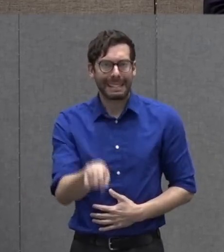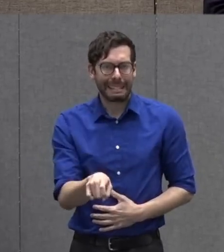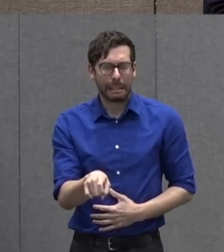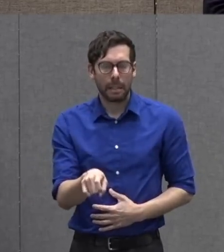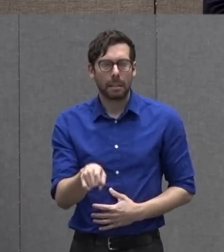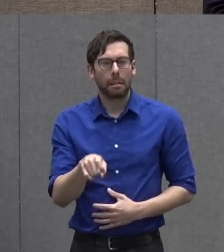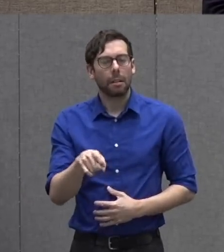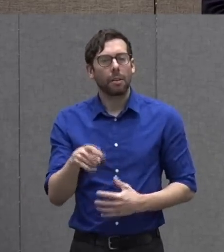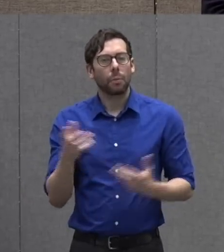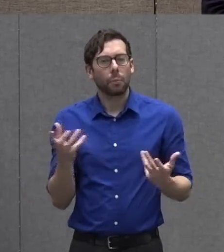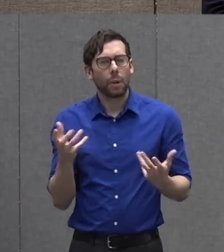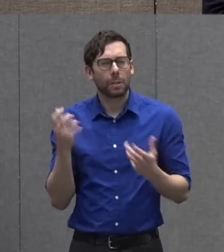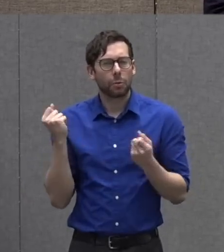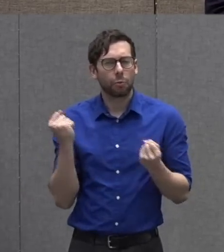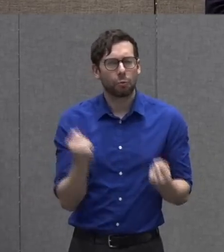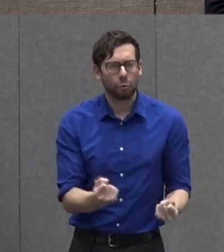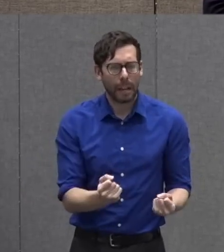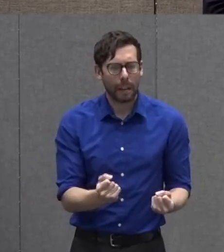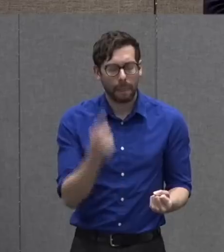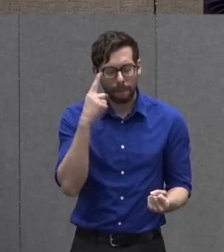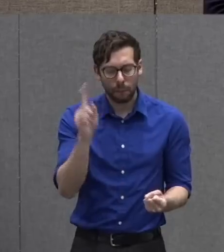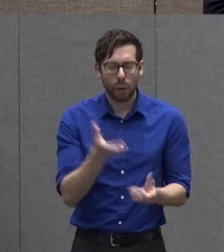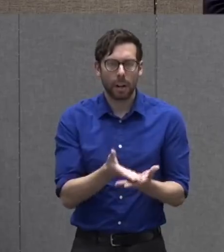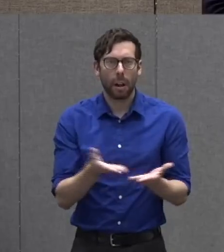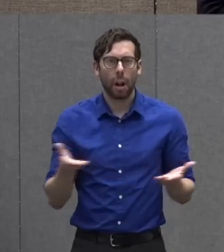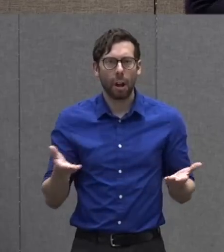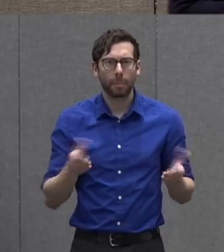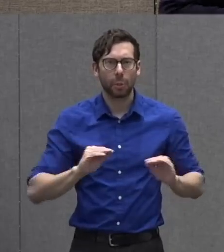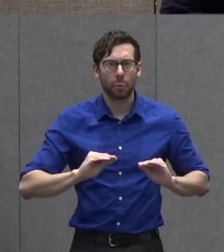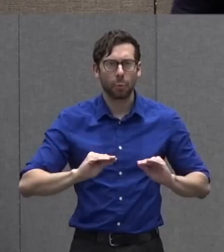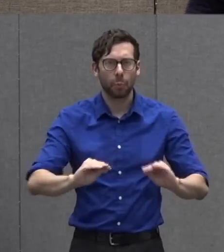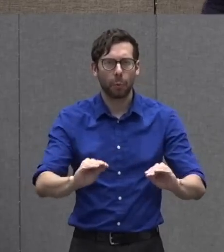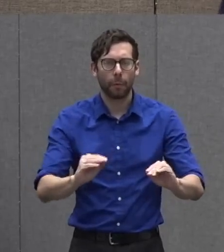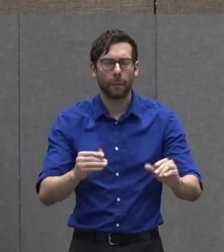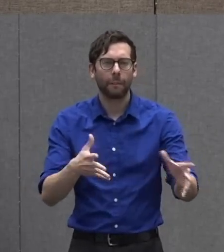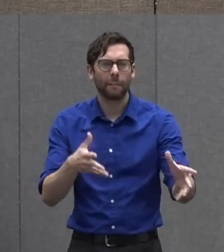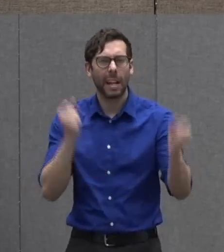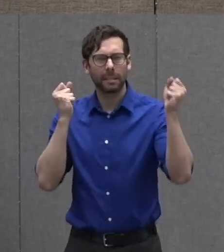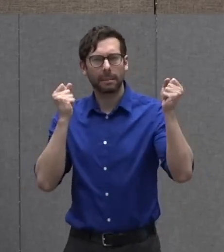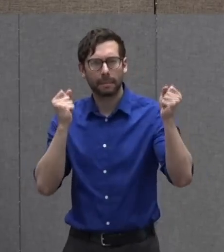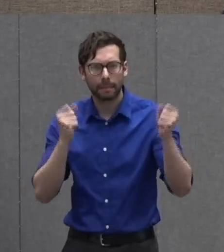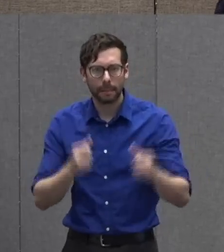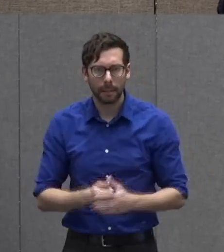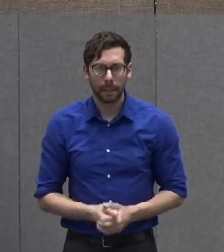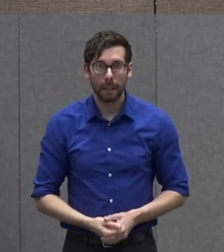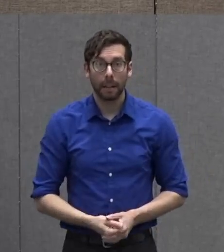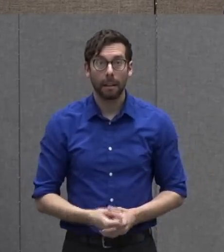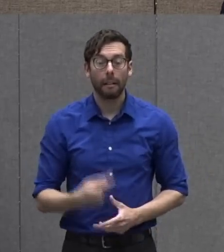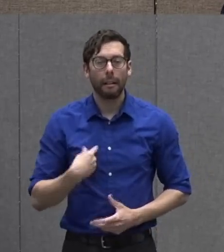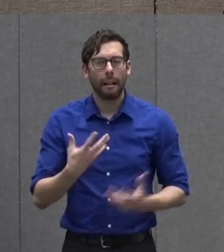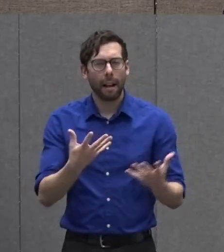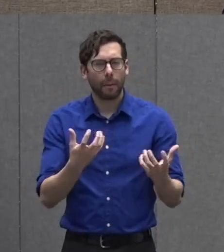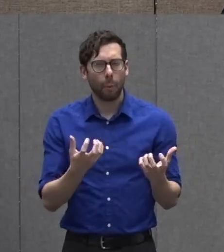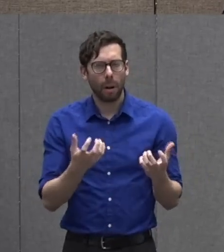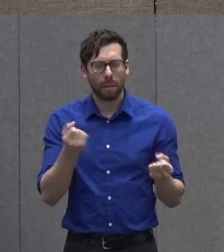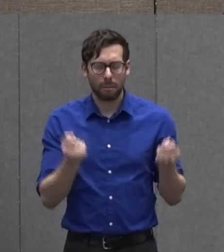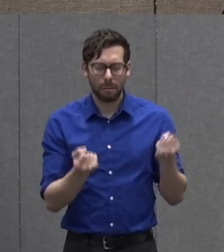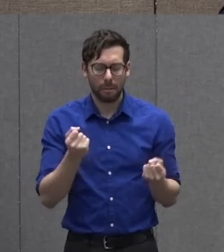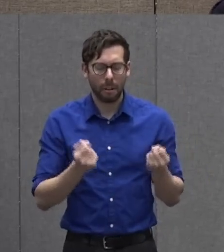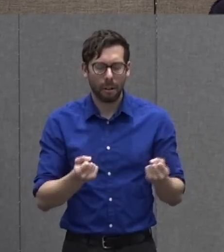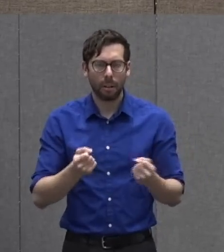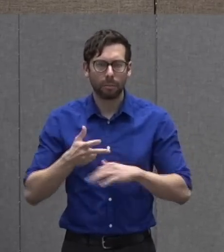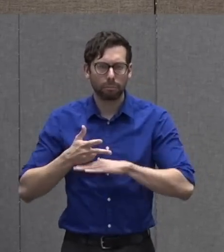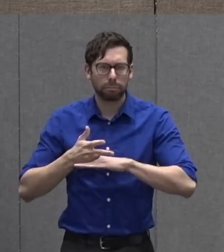get an object to move fast? So if I want this car to move fast, what kind of a